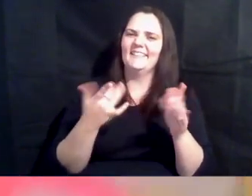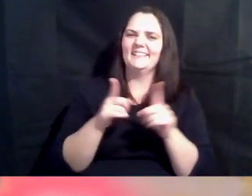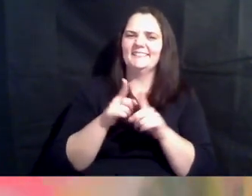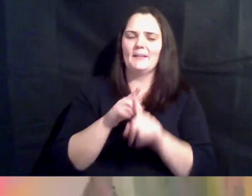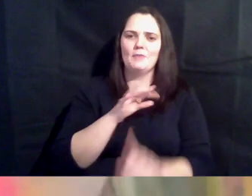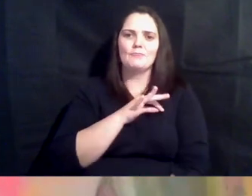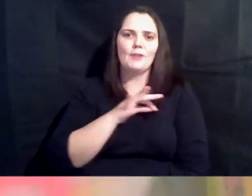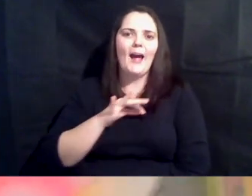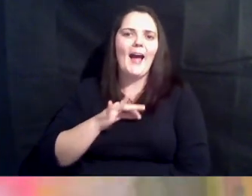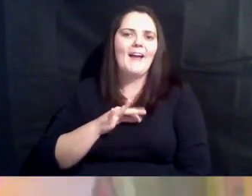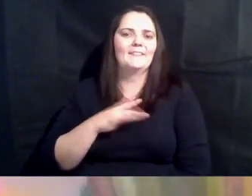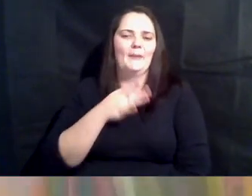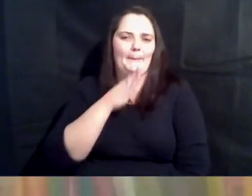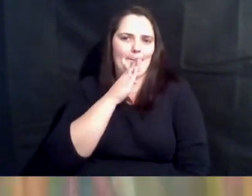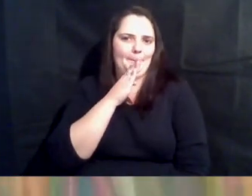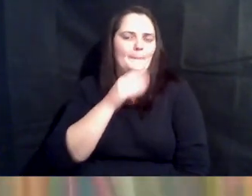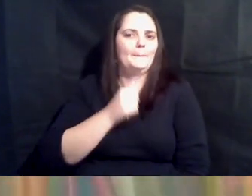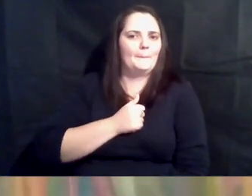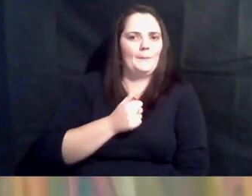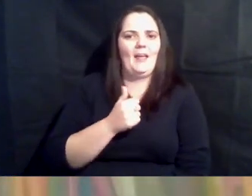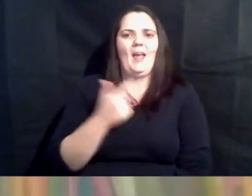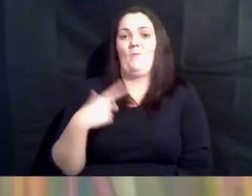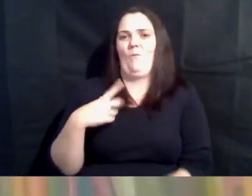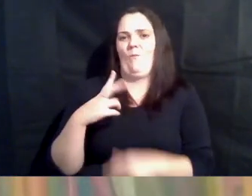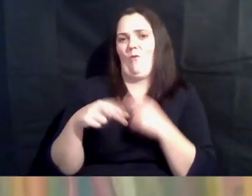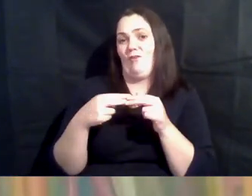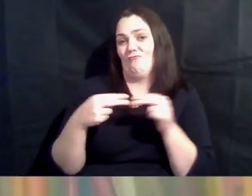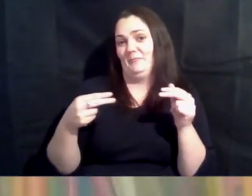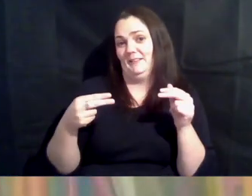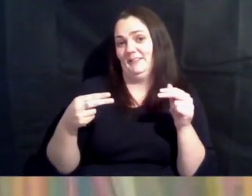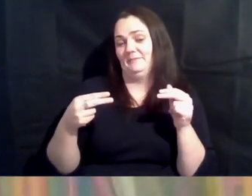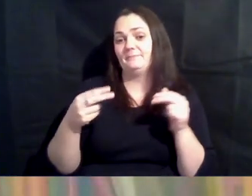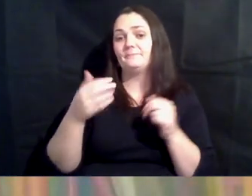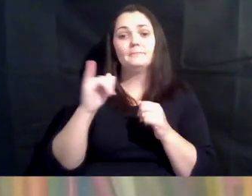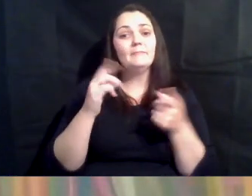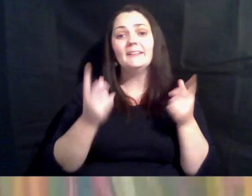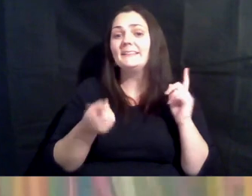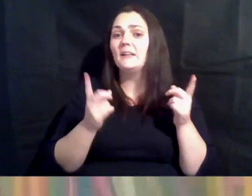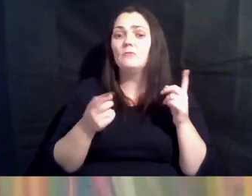gonna undo this one and just see what I wrote in this zine. Maybe